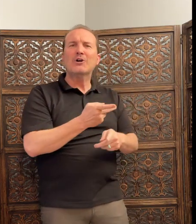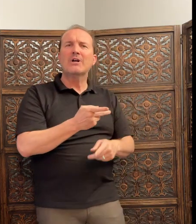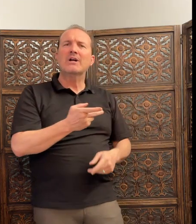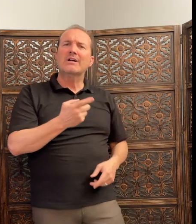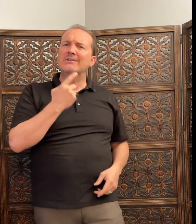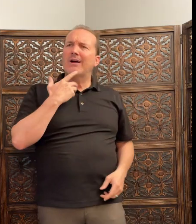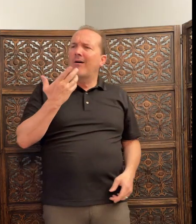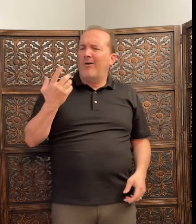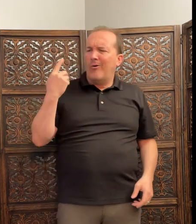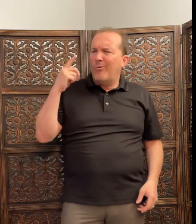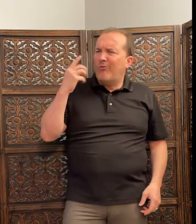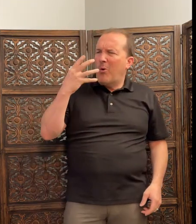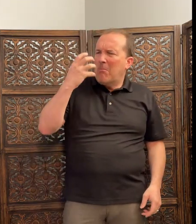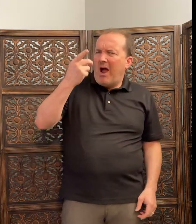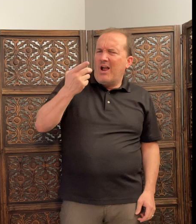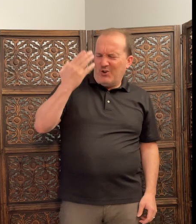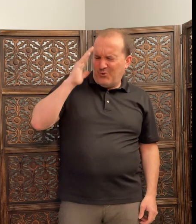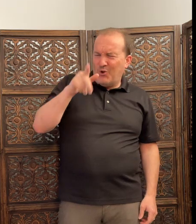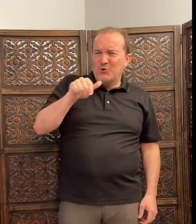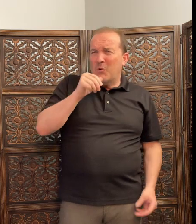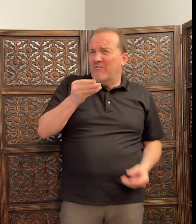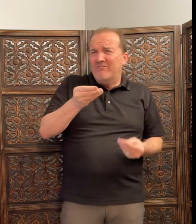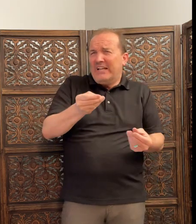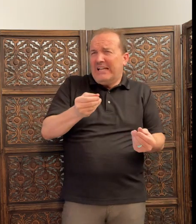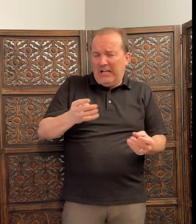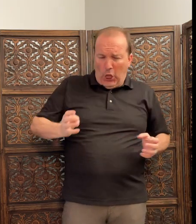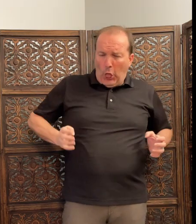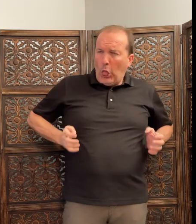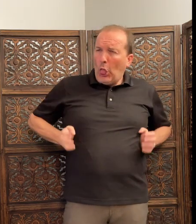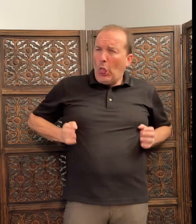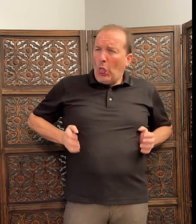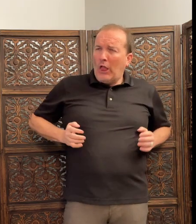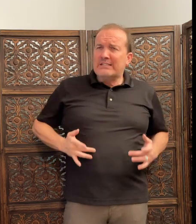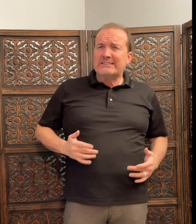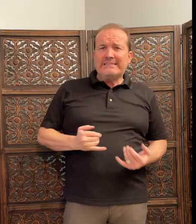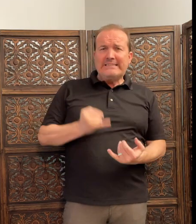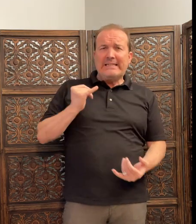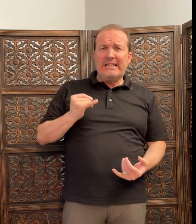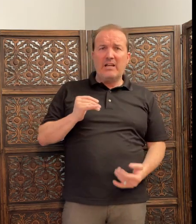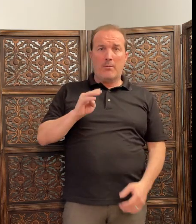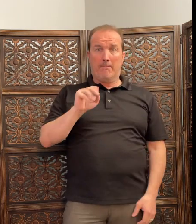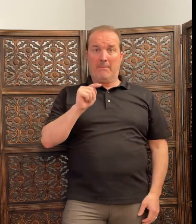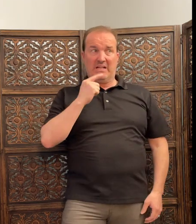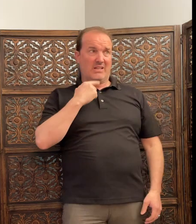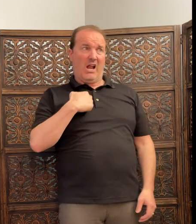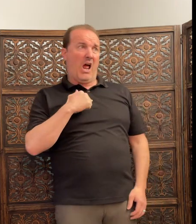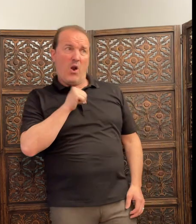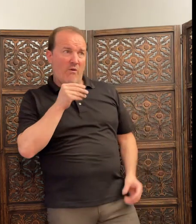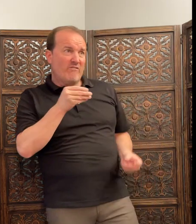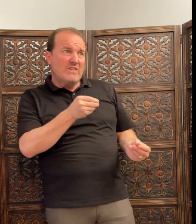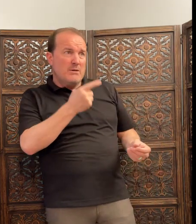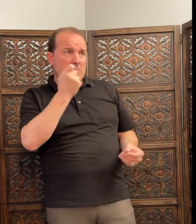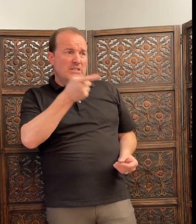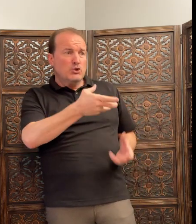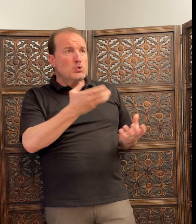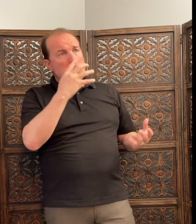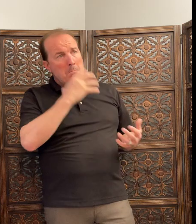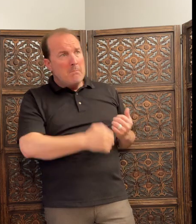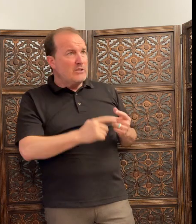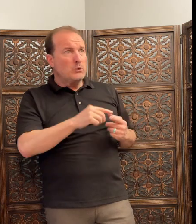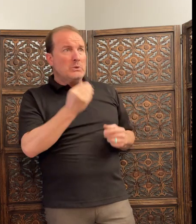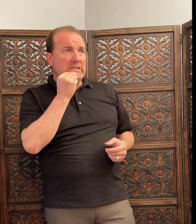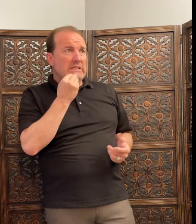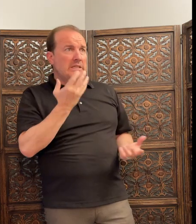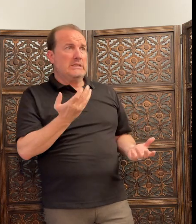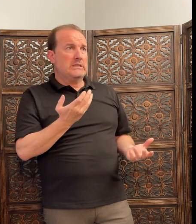talker says, "Oh man, take no use of you getting mad. You know you don't feed the mule." Matt pushes back. He says he doesn't feed the mule because the